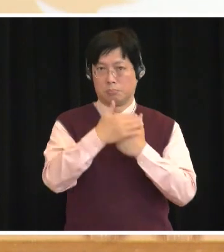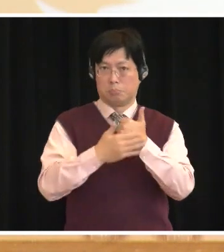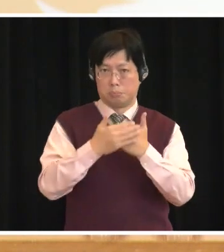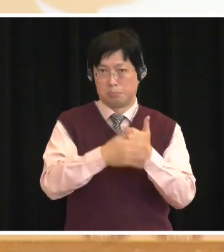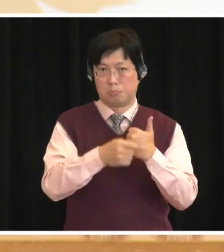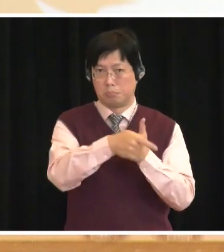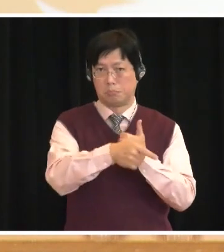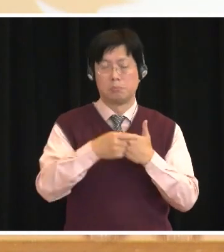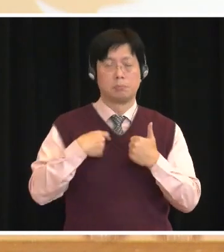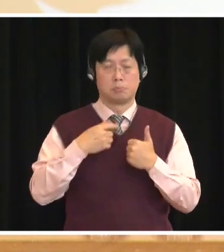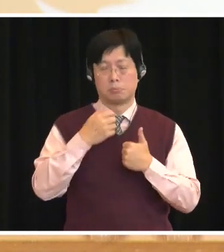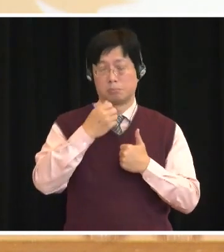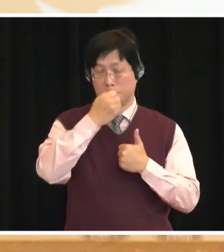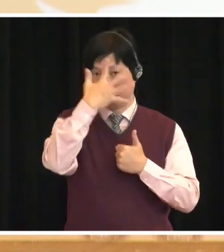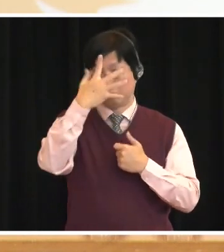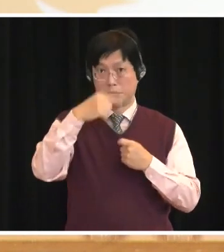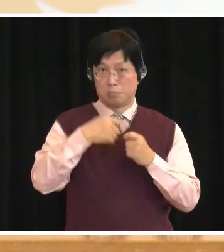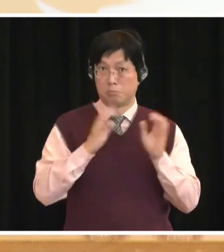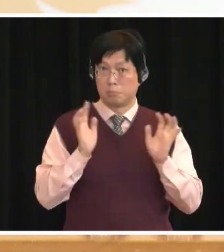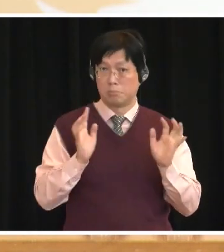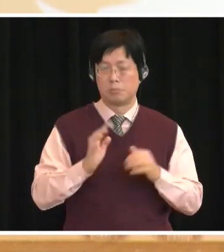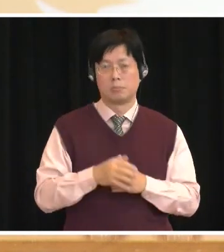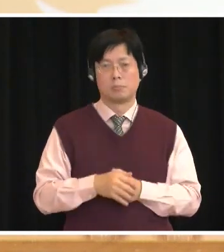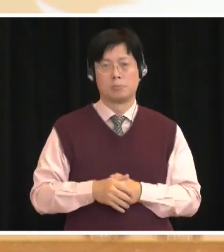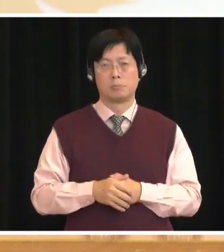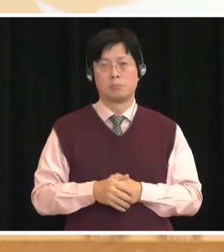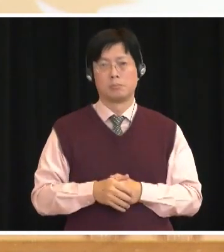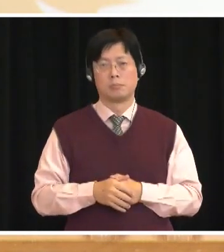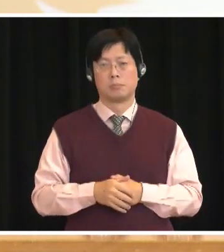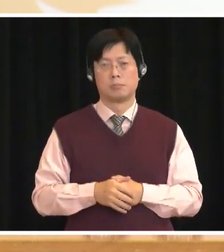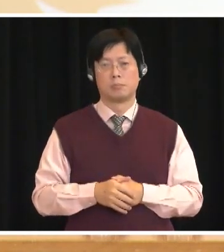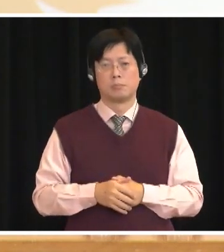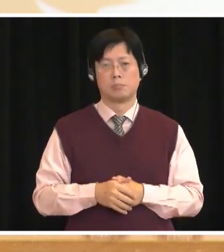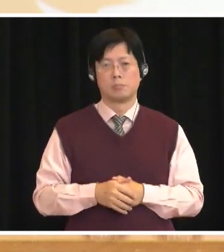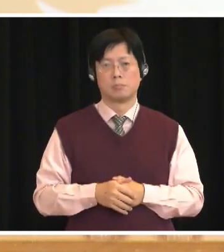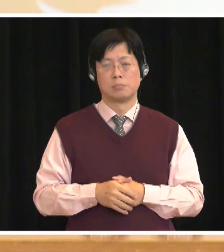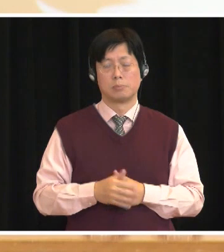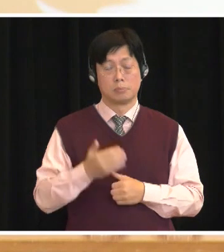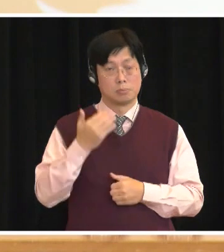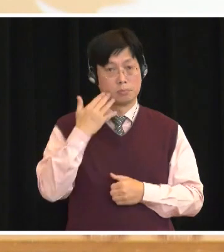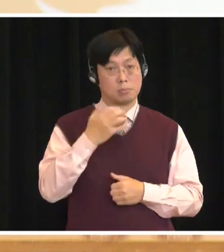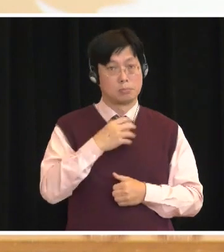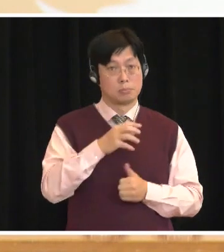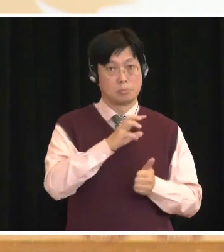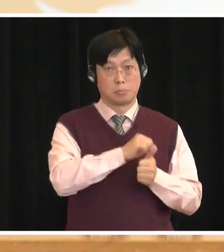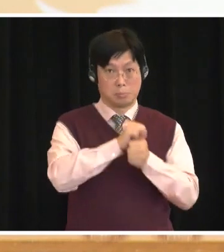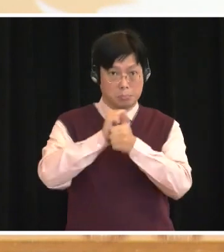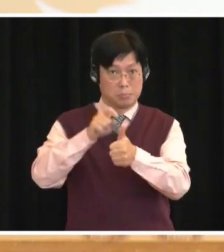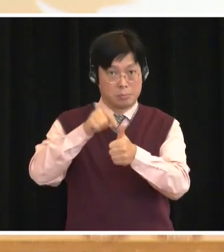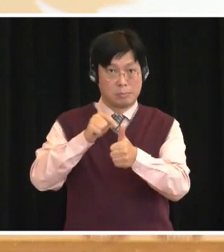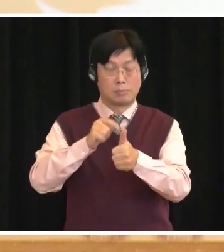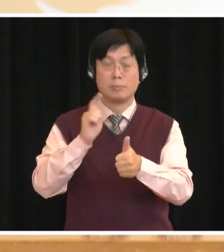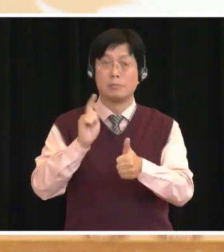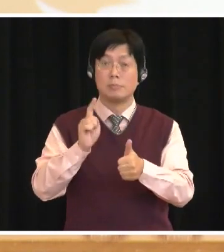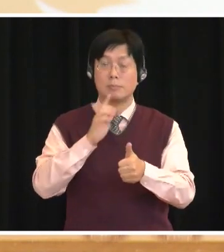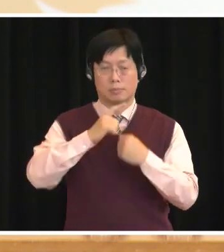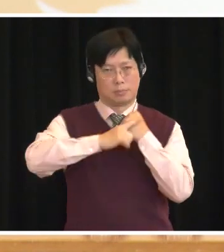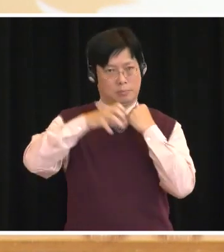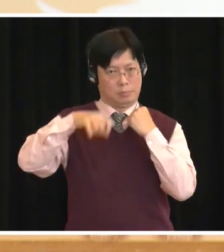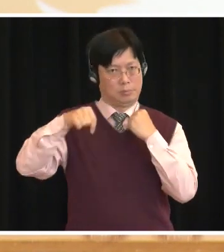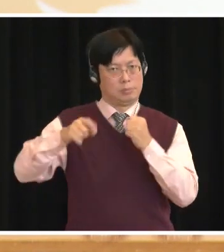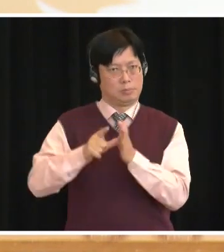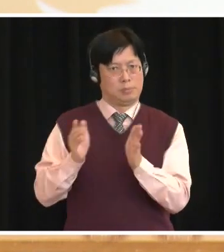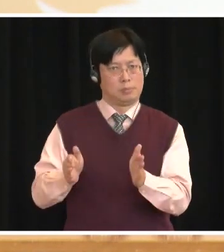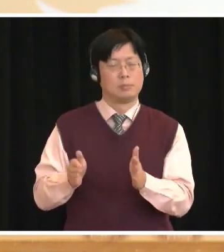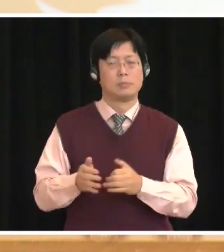diversion takes place before the trial in court. But it's not clear to me when